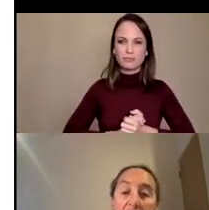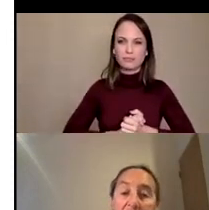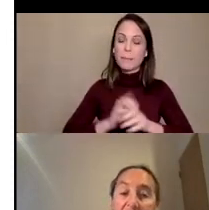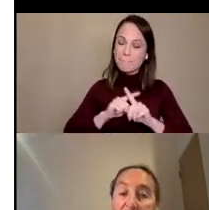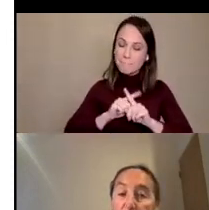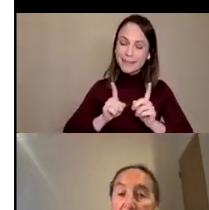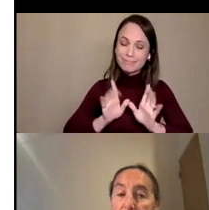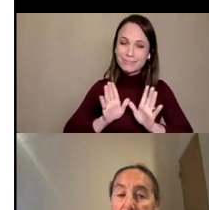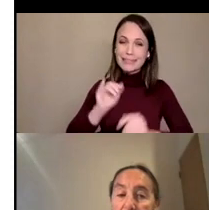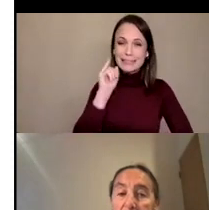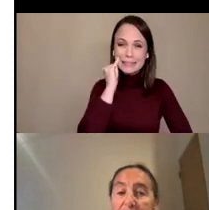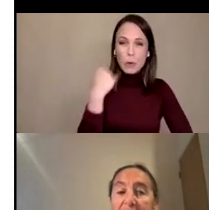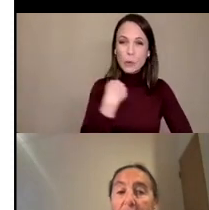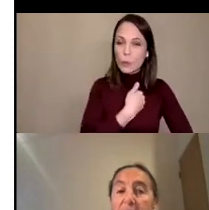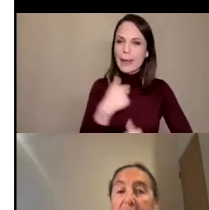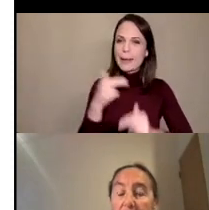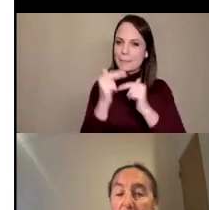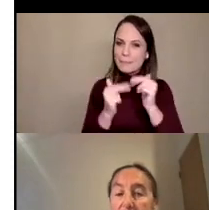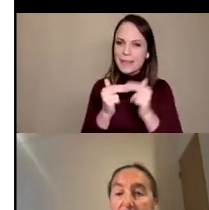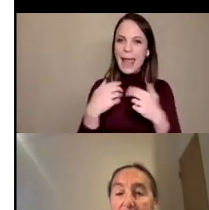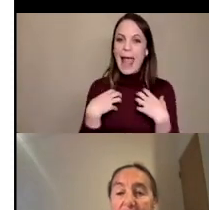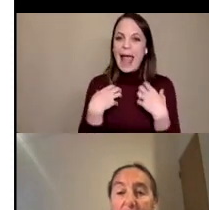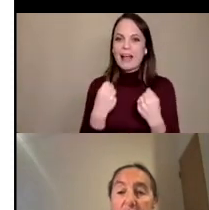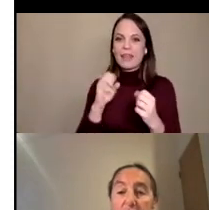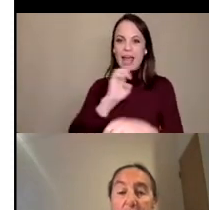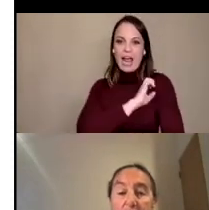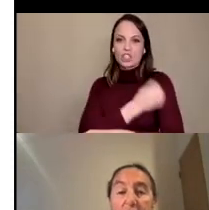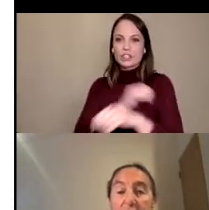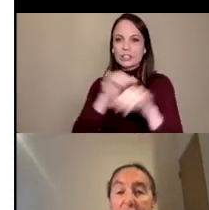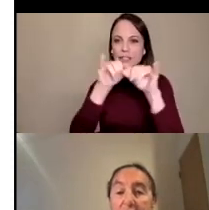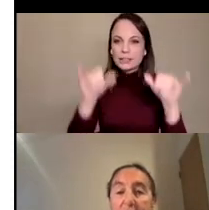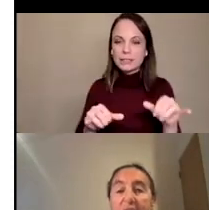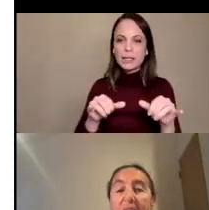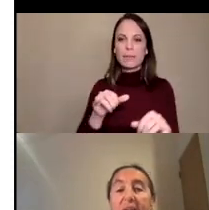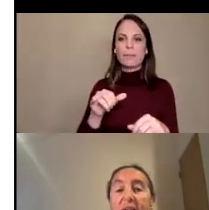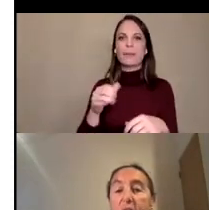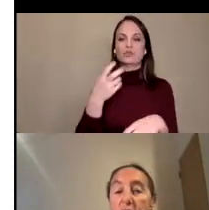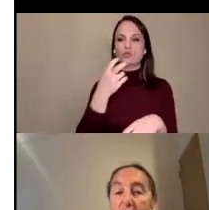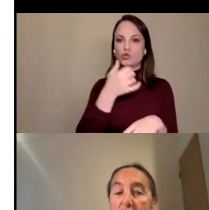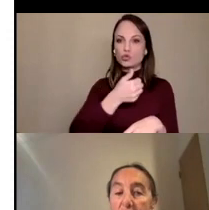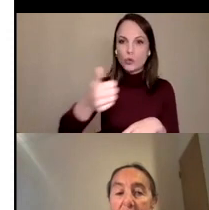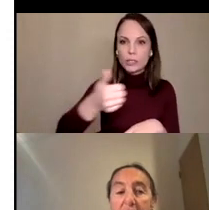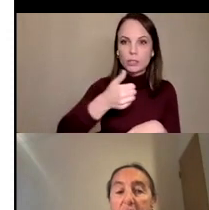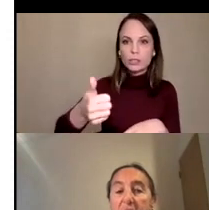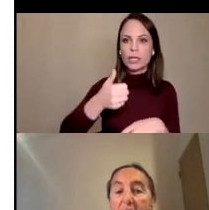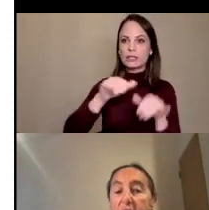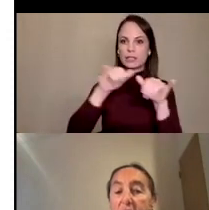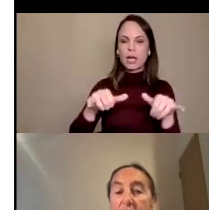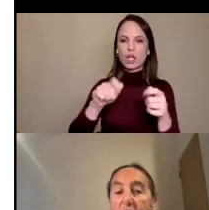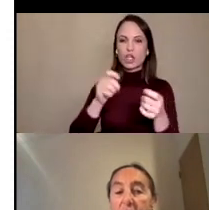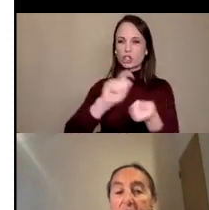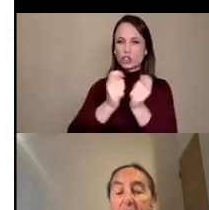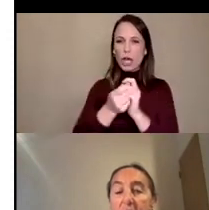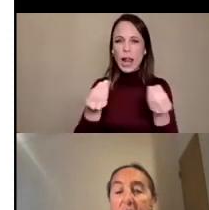But if we build healthy energy systems, healthy transportation systems, if we change our land use and